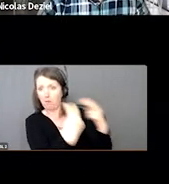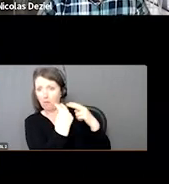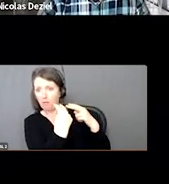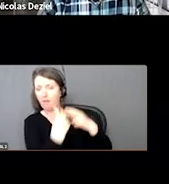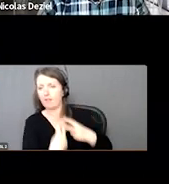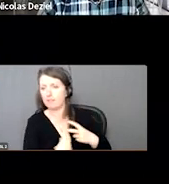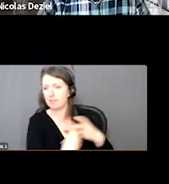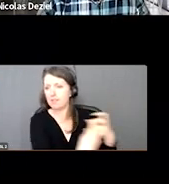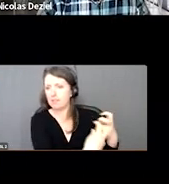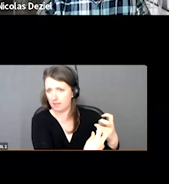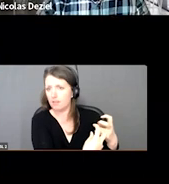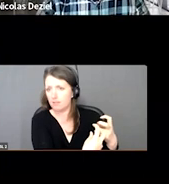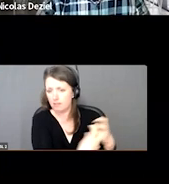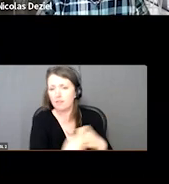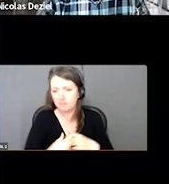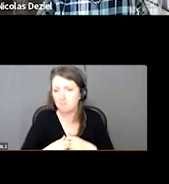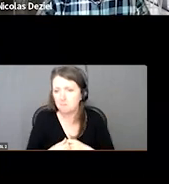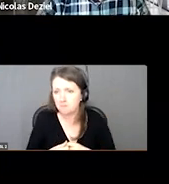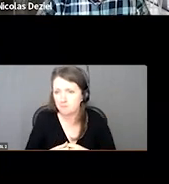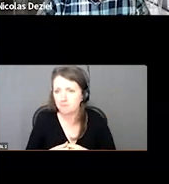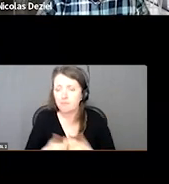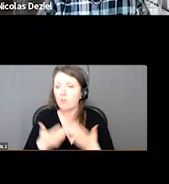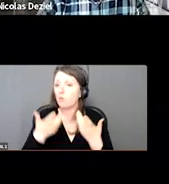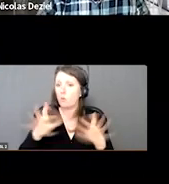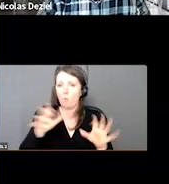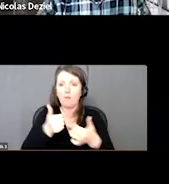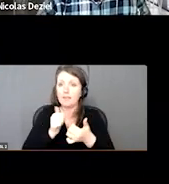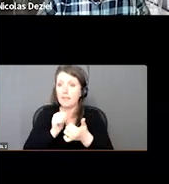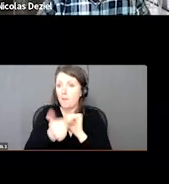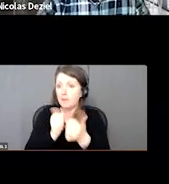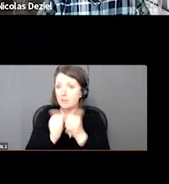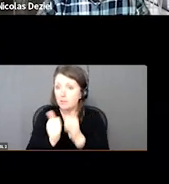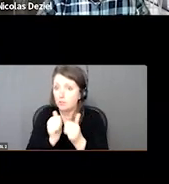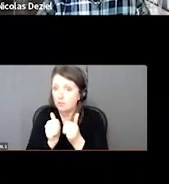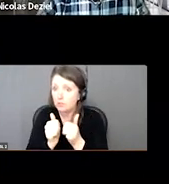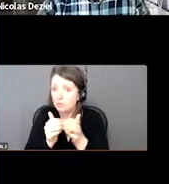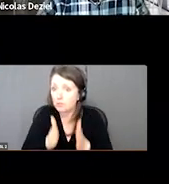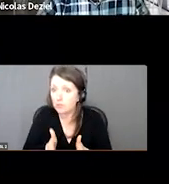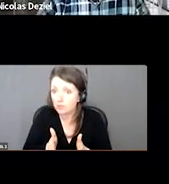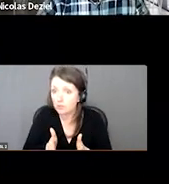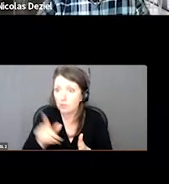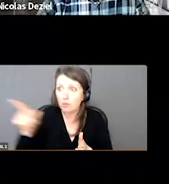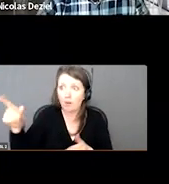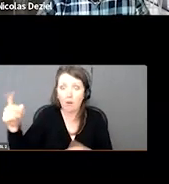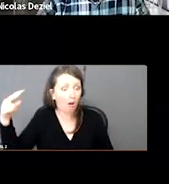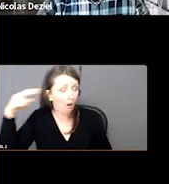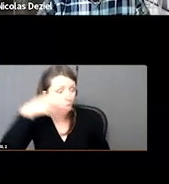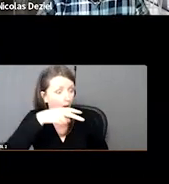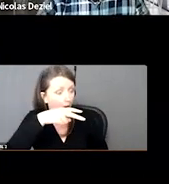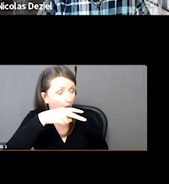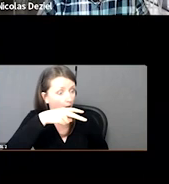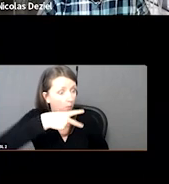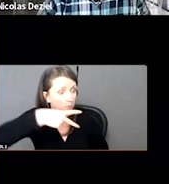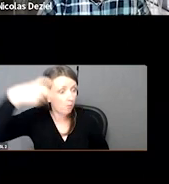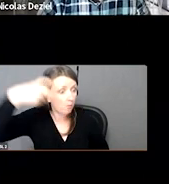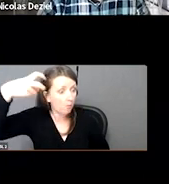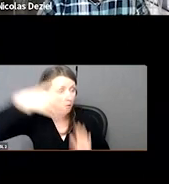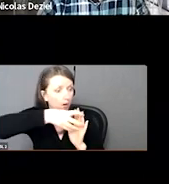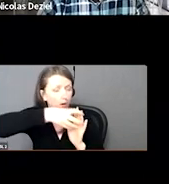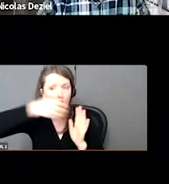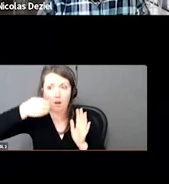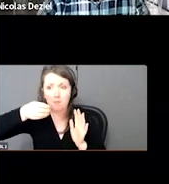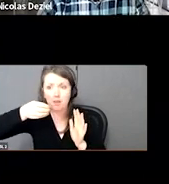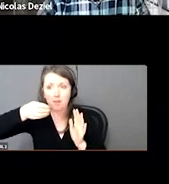secrets in order to prevent competitors from stealing the idea and running away with it and basically copying the idea